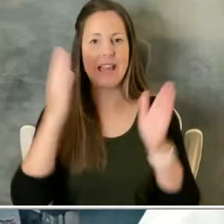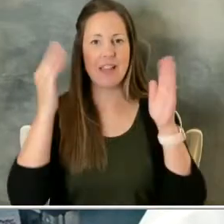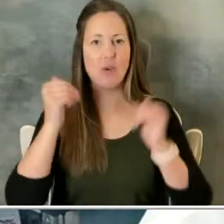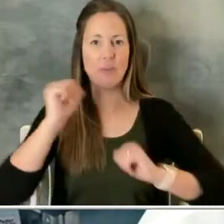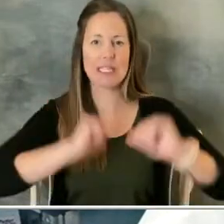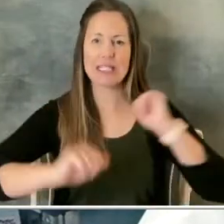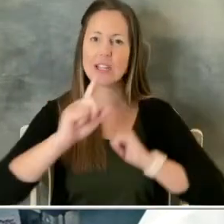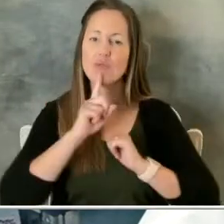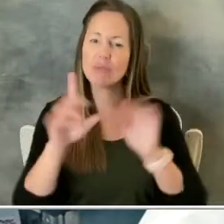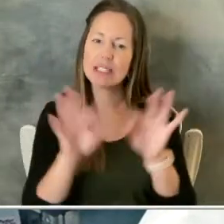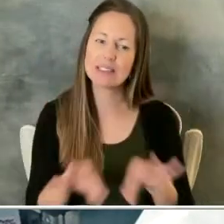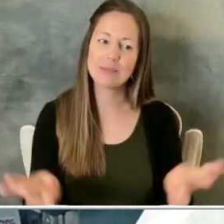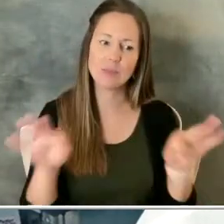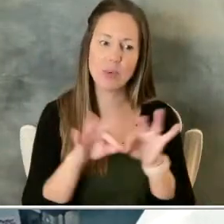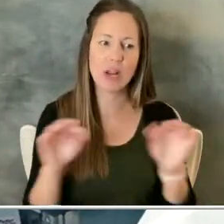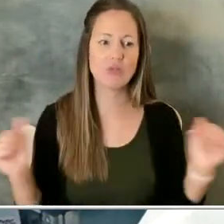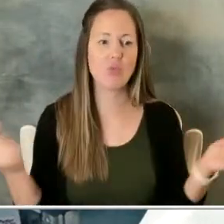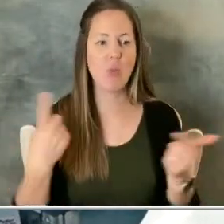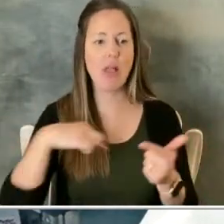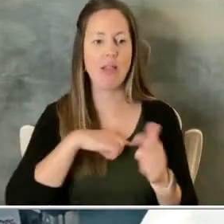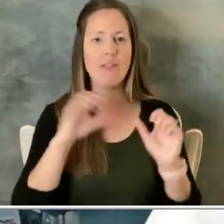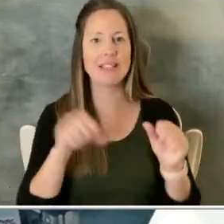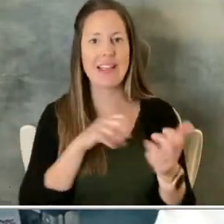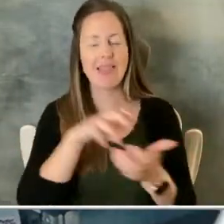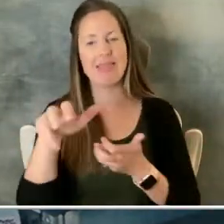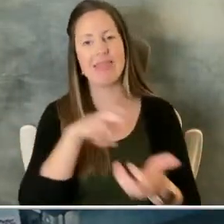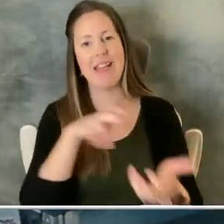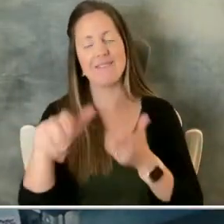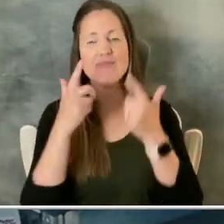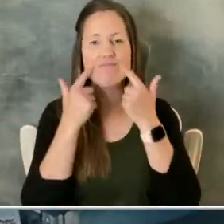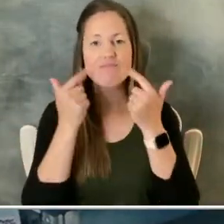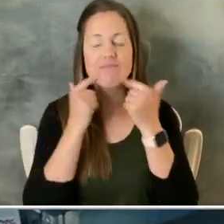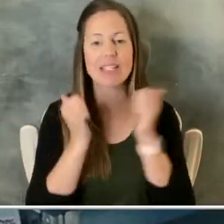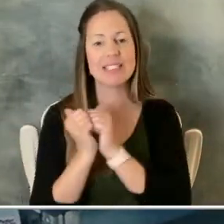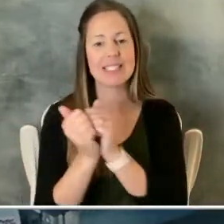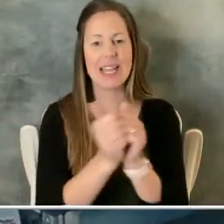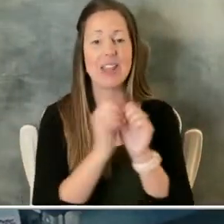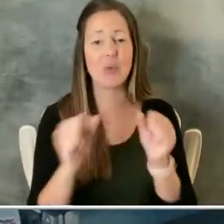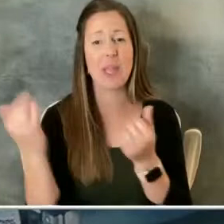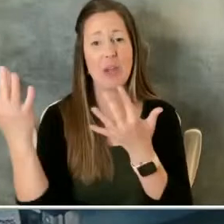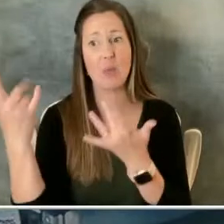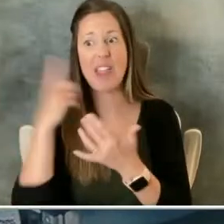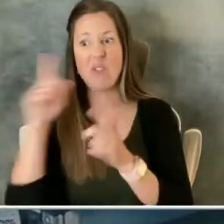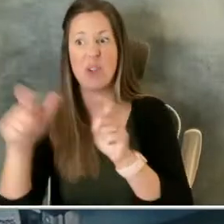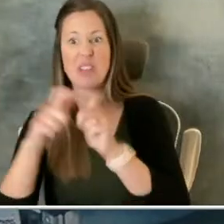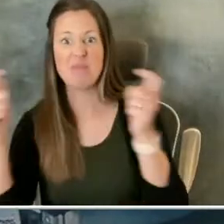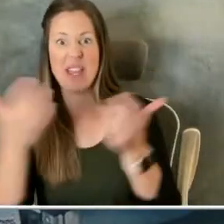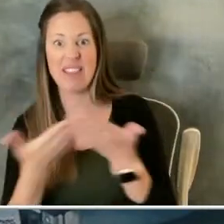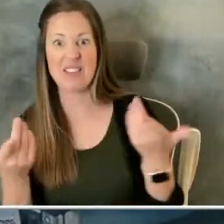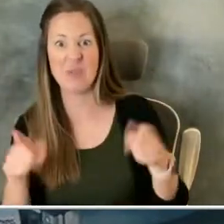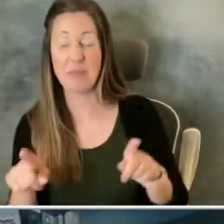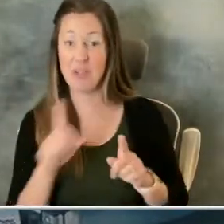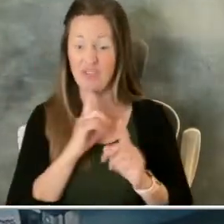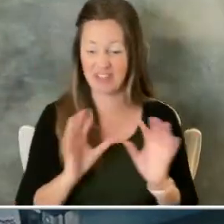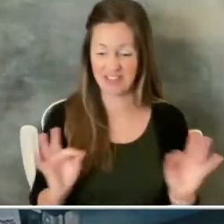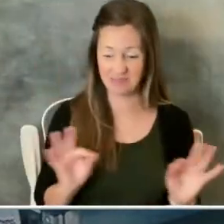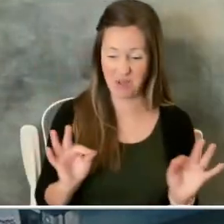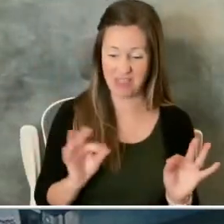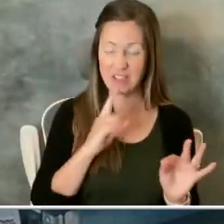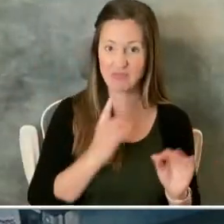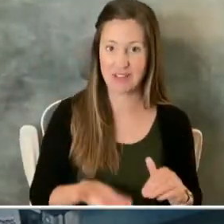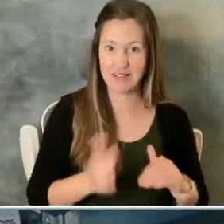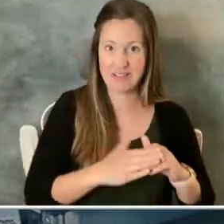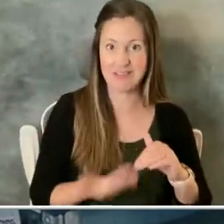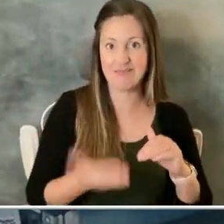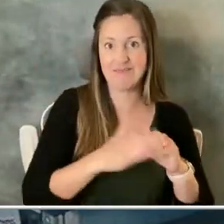so that we can all laugh together. And we can wait for the big things, because these small things, you know what? They add up. We'll see you next week.